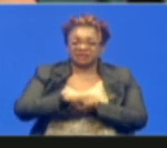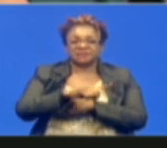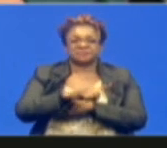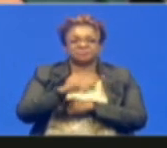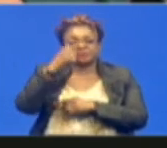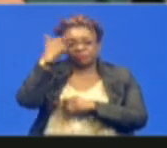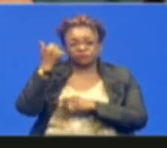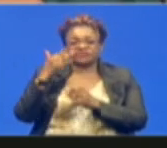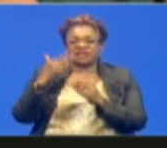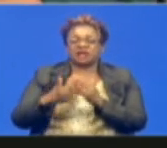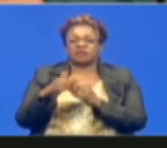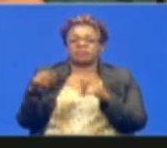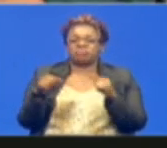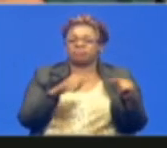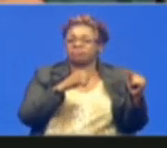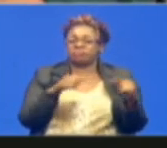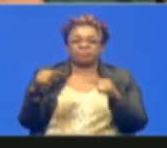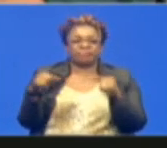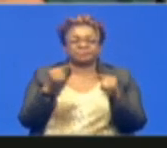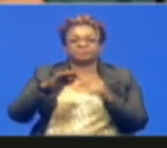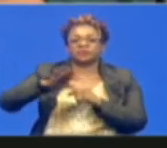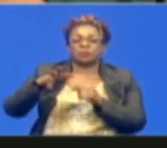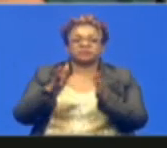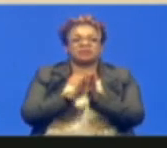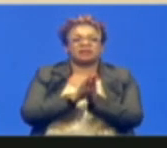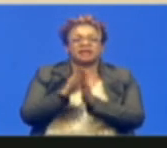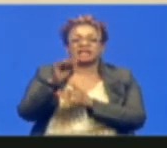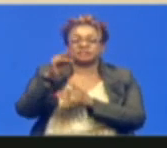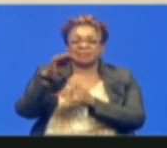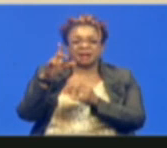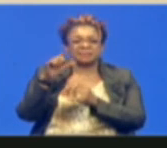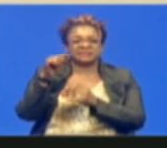end of a beta relationship between the county and WebTribe Limited.